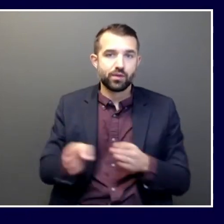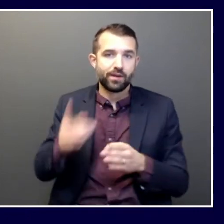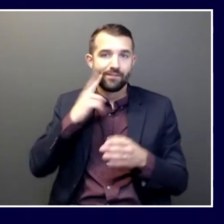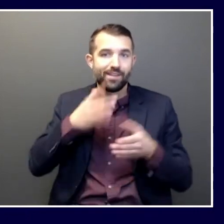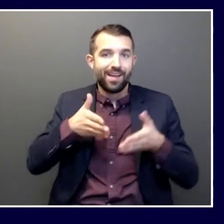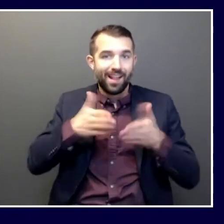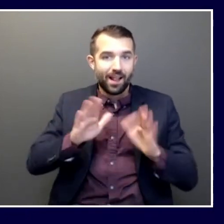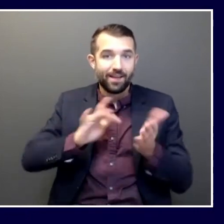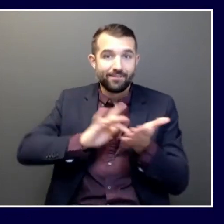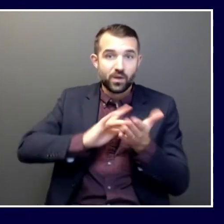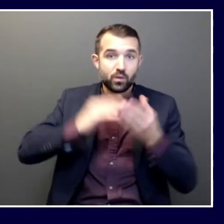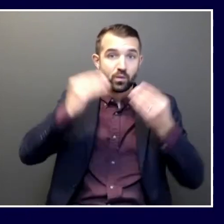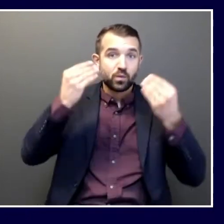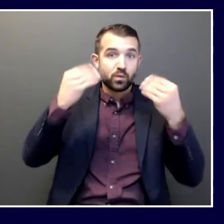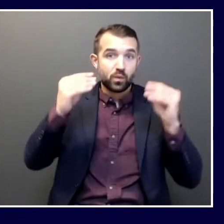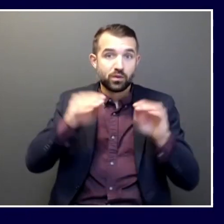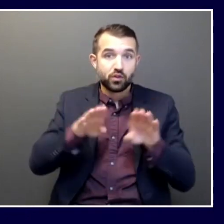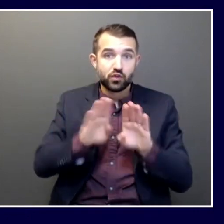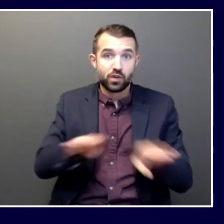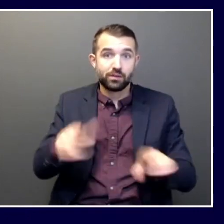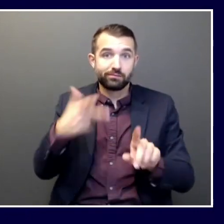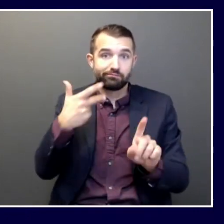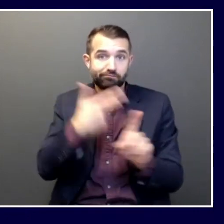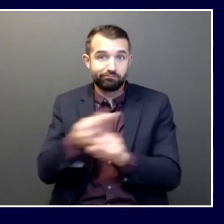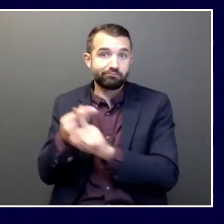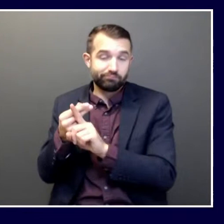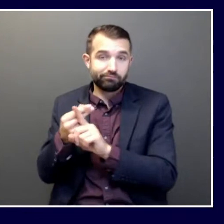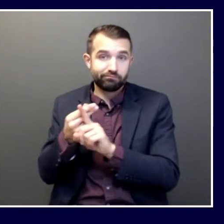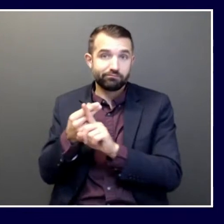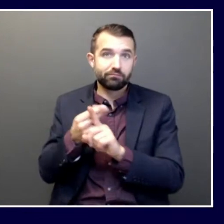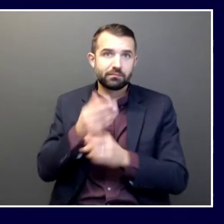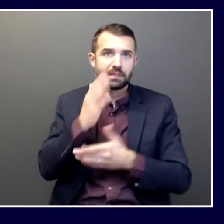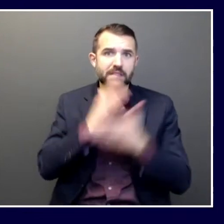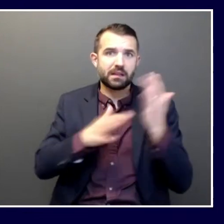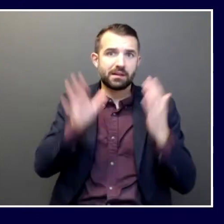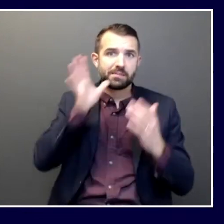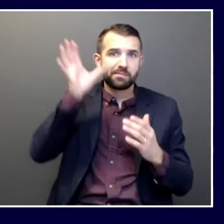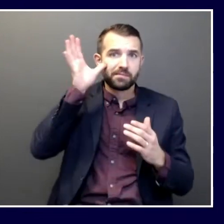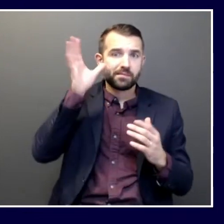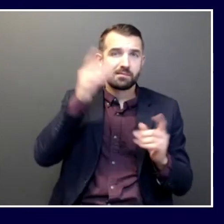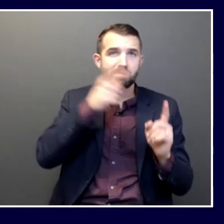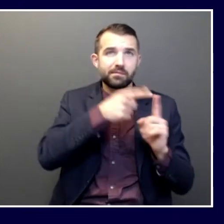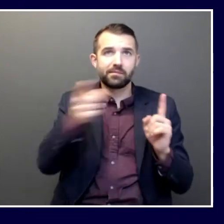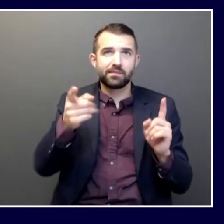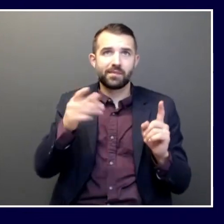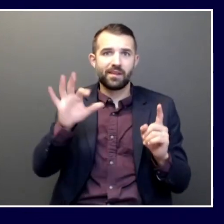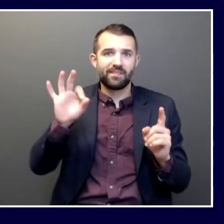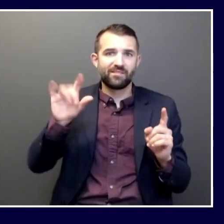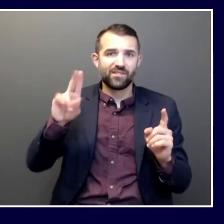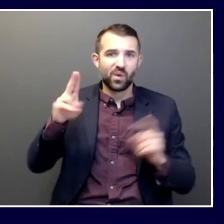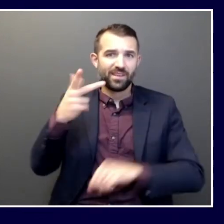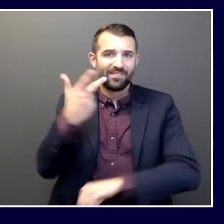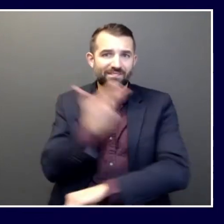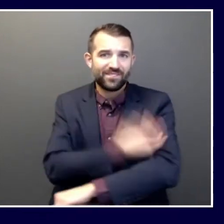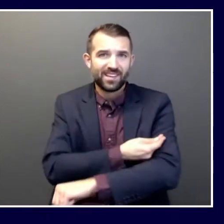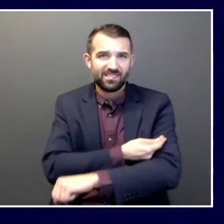Maine. We've heard from some parents that they've had appointments for flu shots canceled because pharmacists believe that they weren't eligible